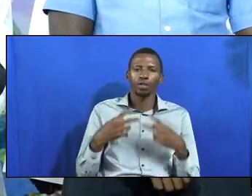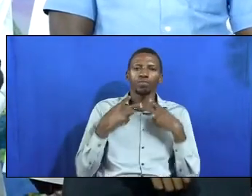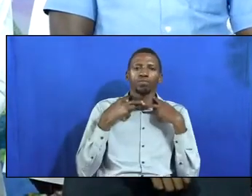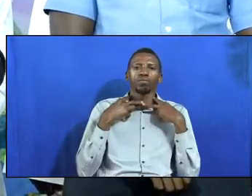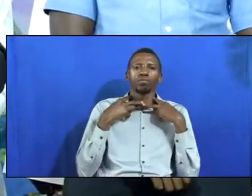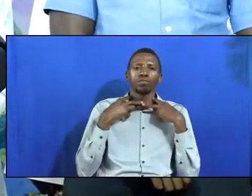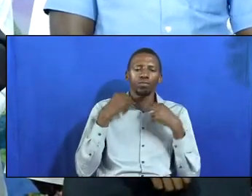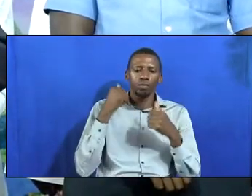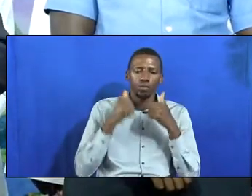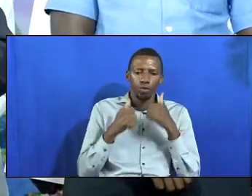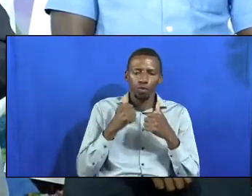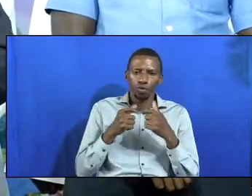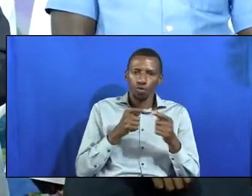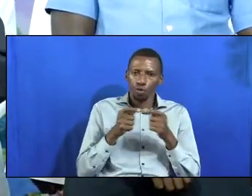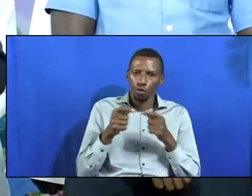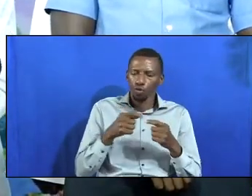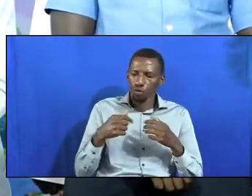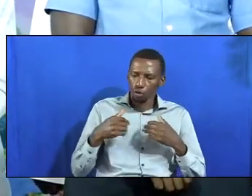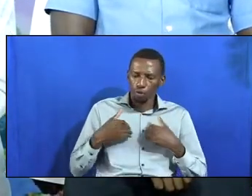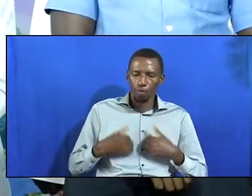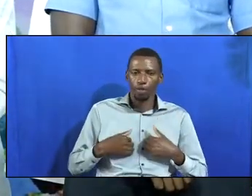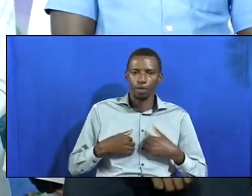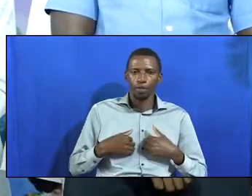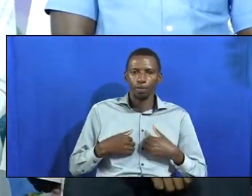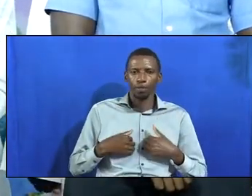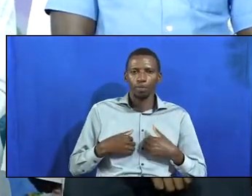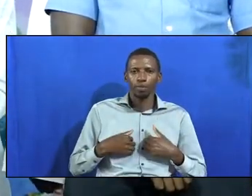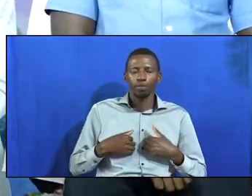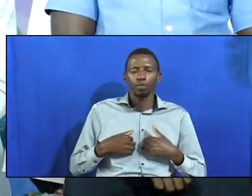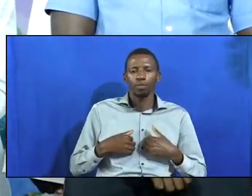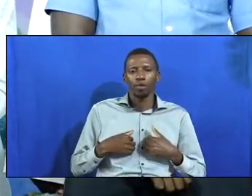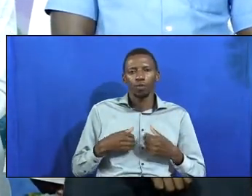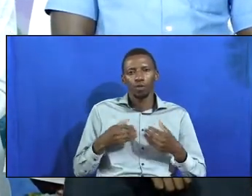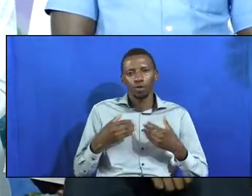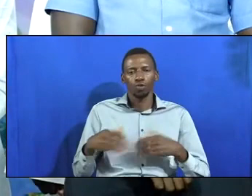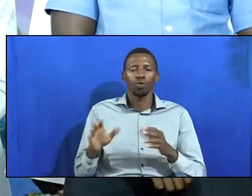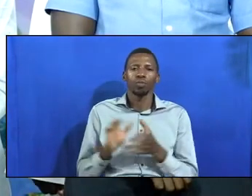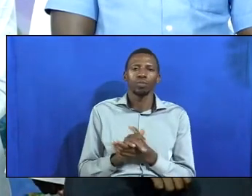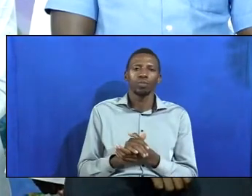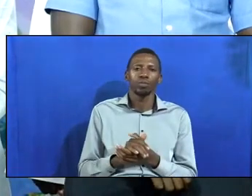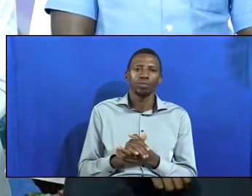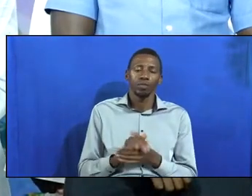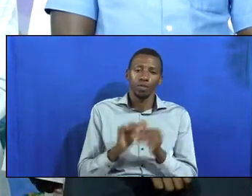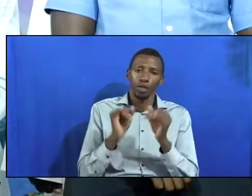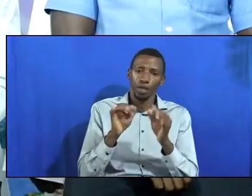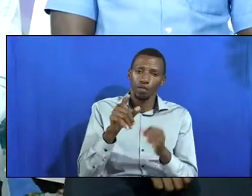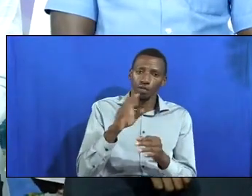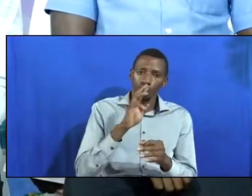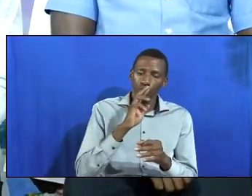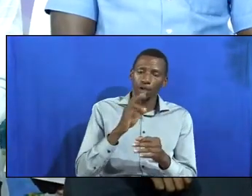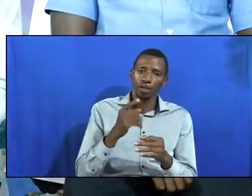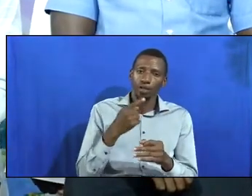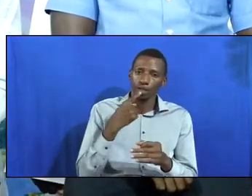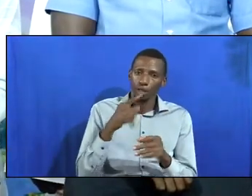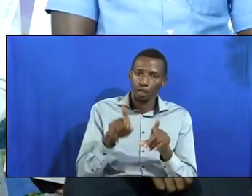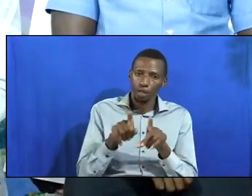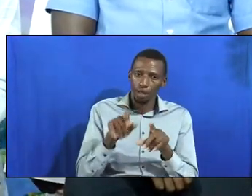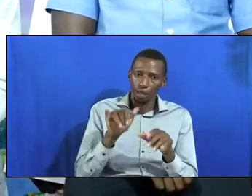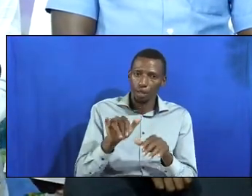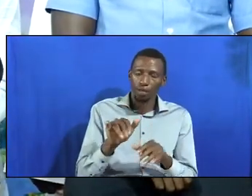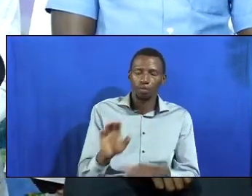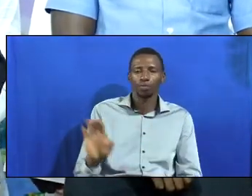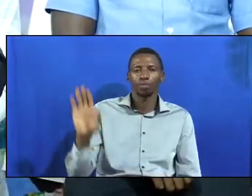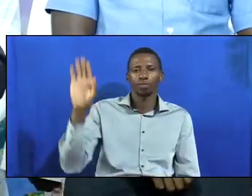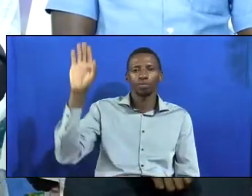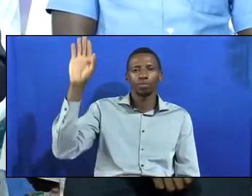long held you, Jesus will help you to break the same. If you're telling God that, you raise up your hand. My